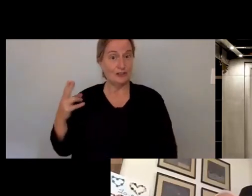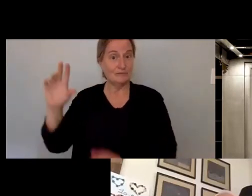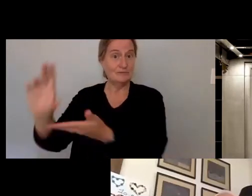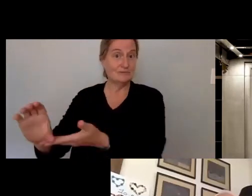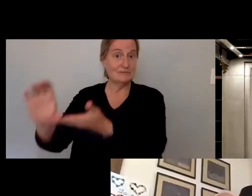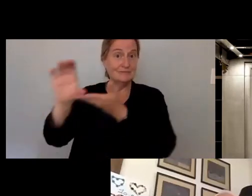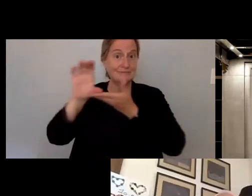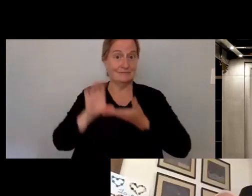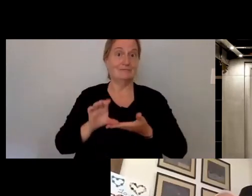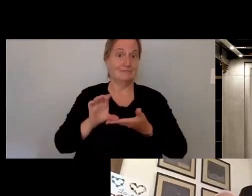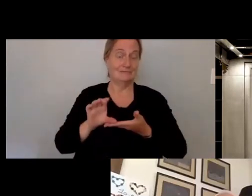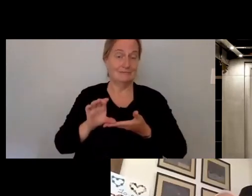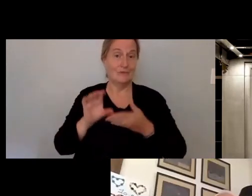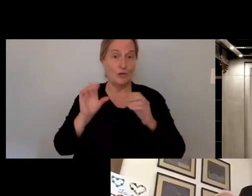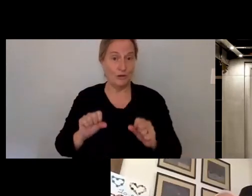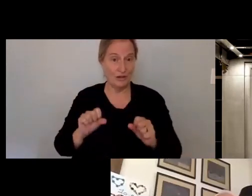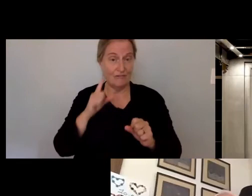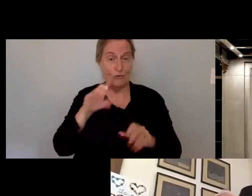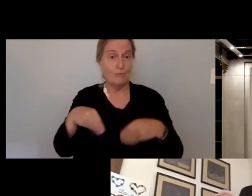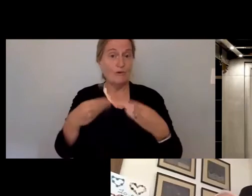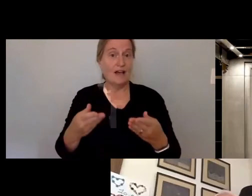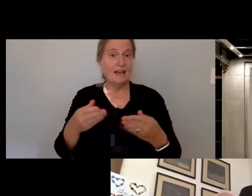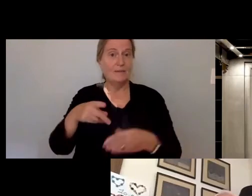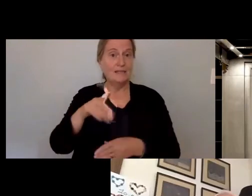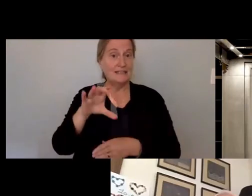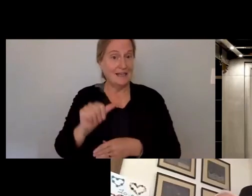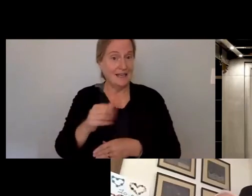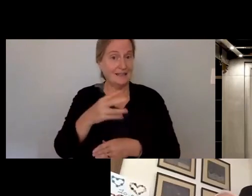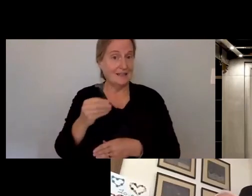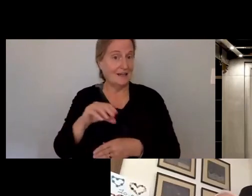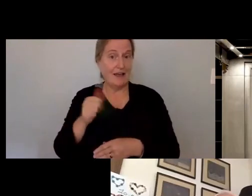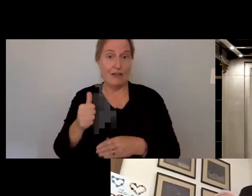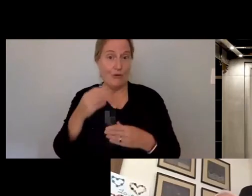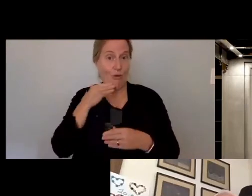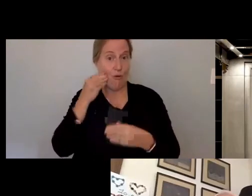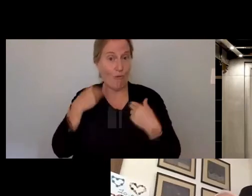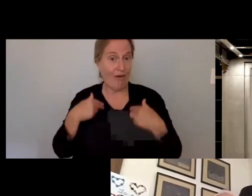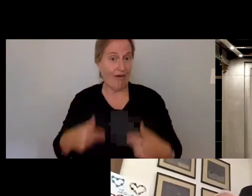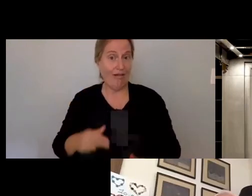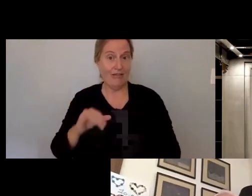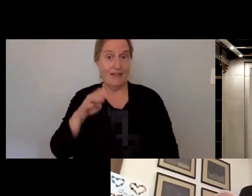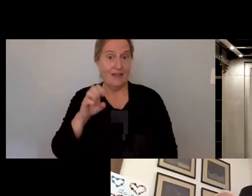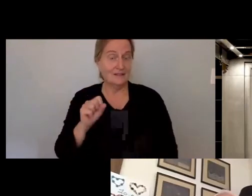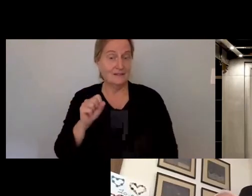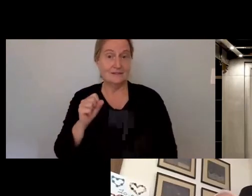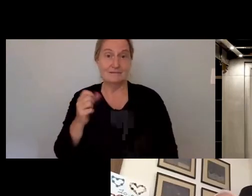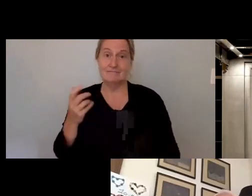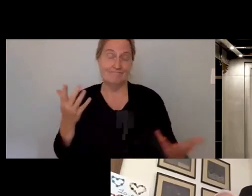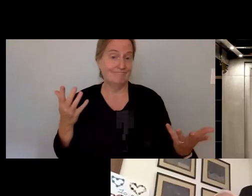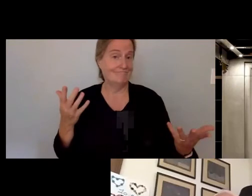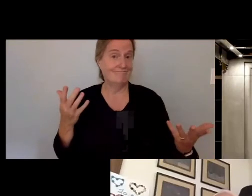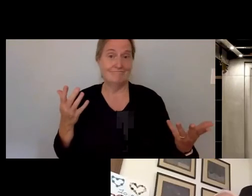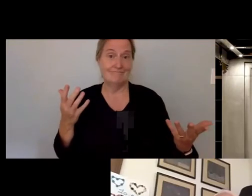services providers. Because if we're not going to do that, then I'm sorry, we're going to have no infrastructure for going